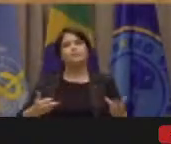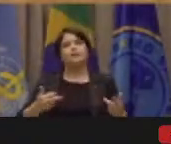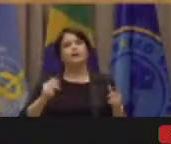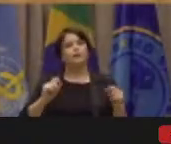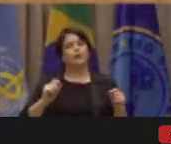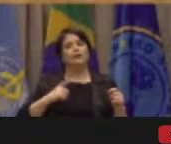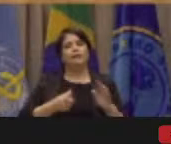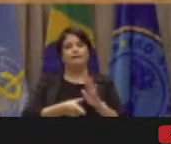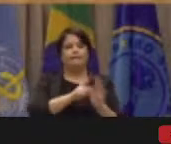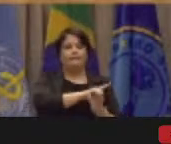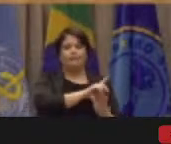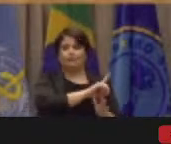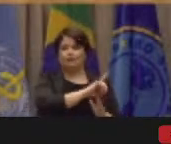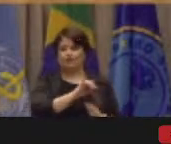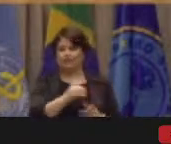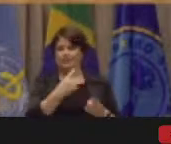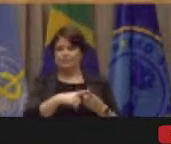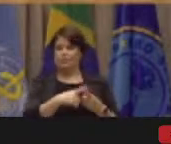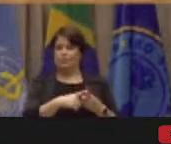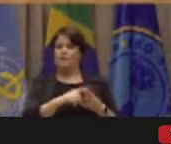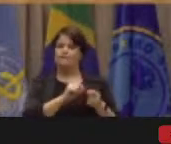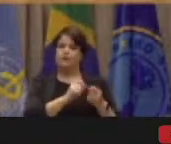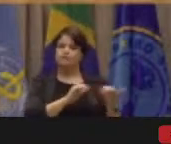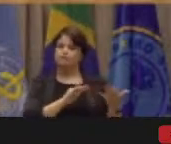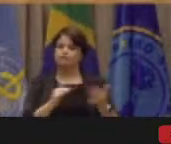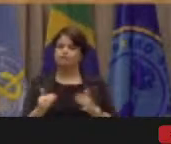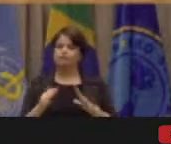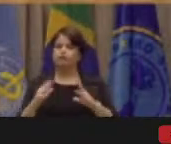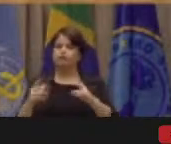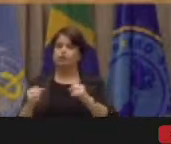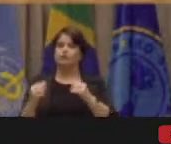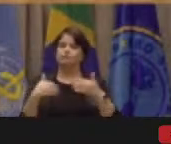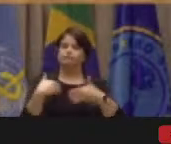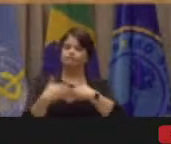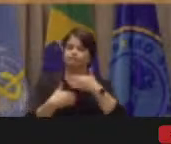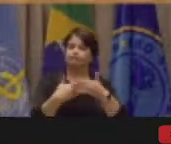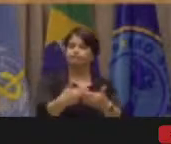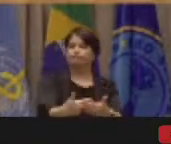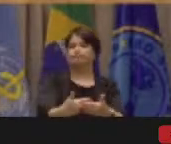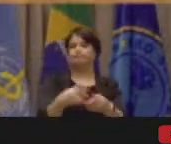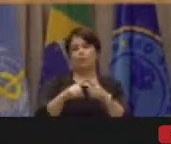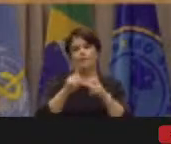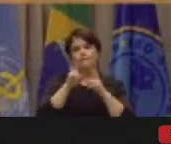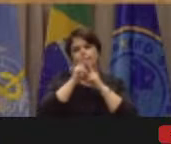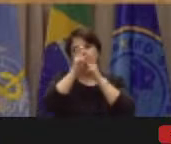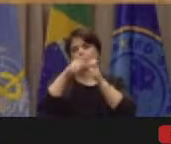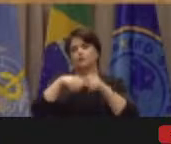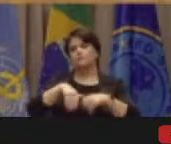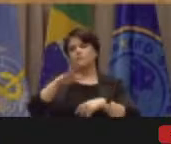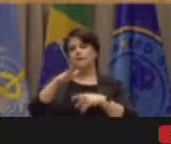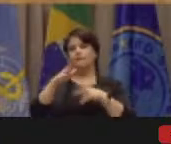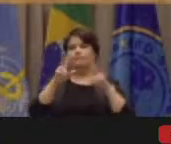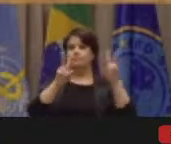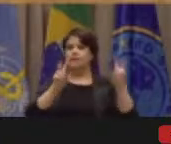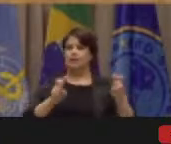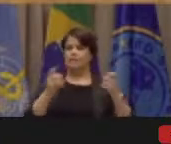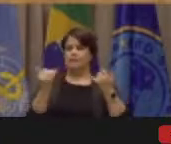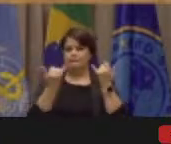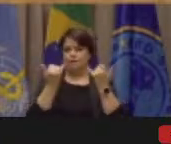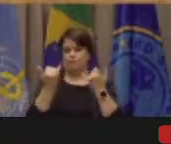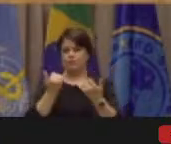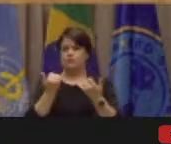And the other days and the days before that, in this transition, you have strong information,